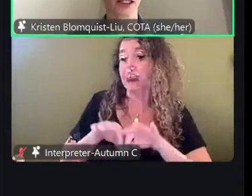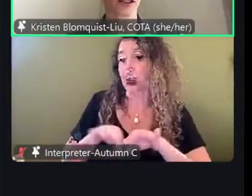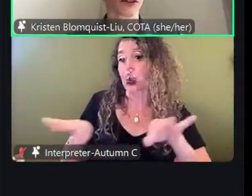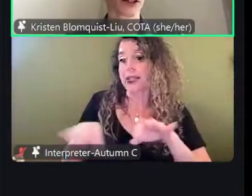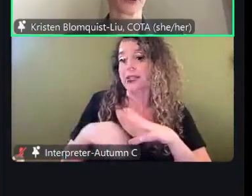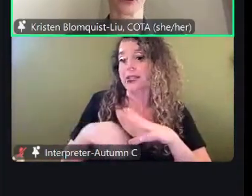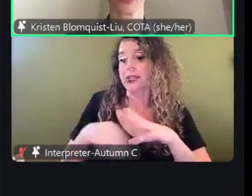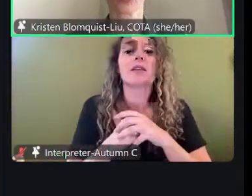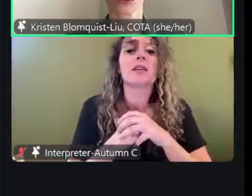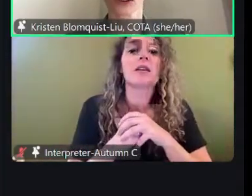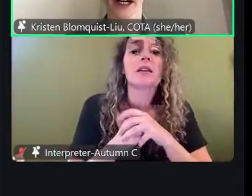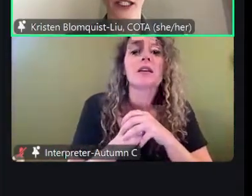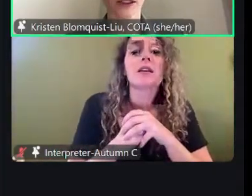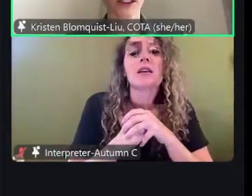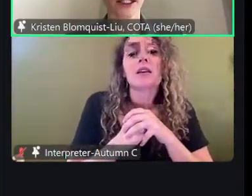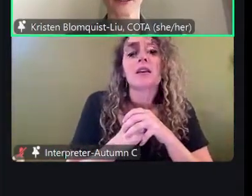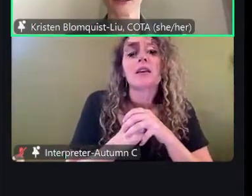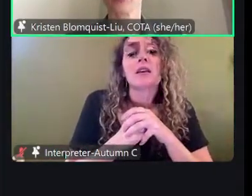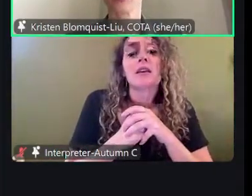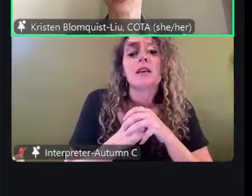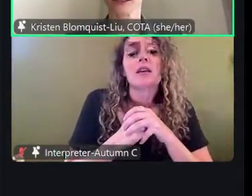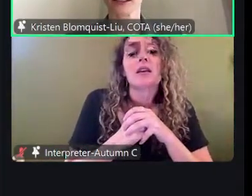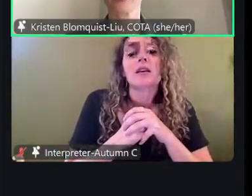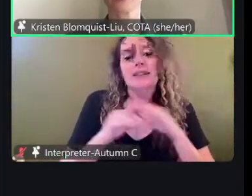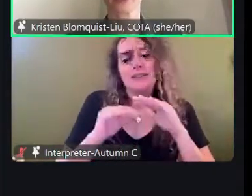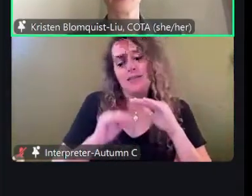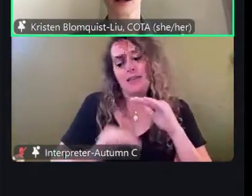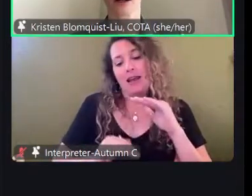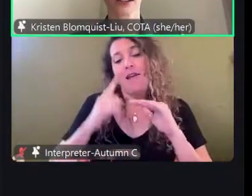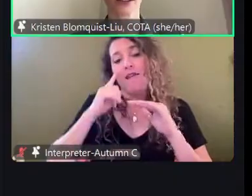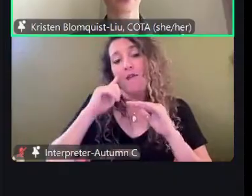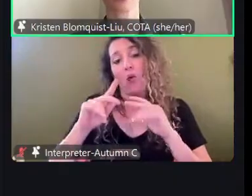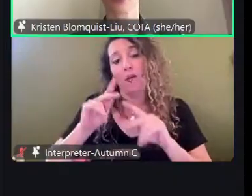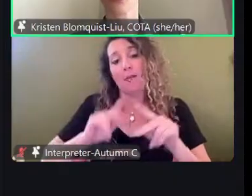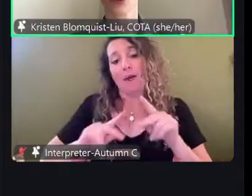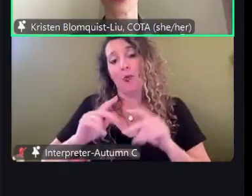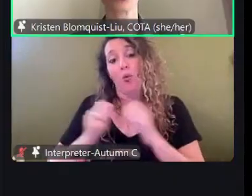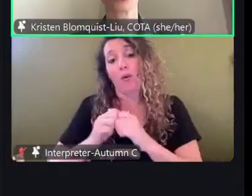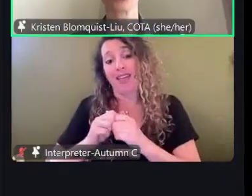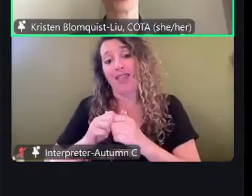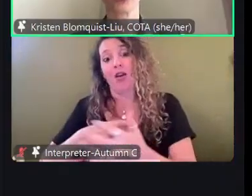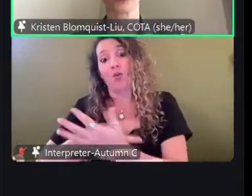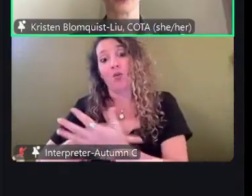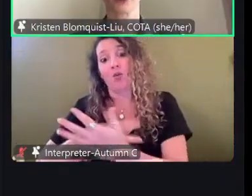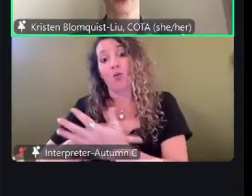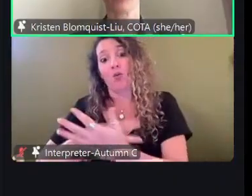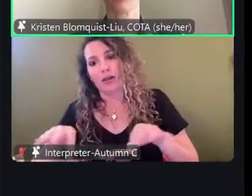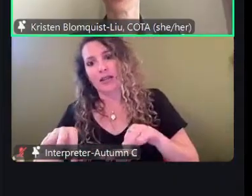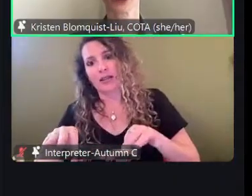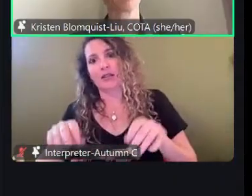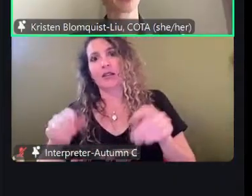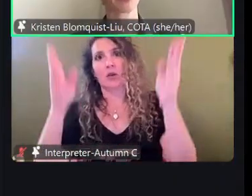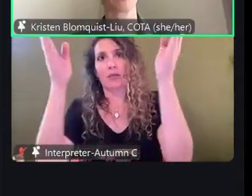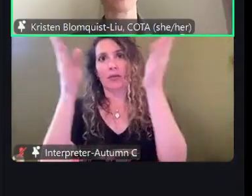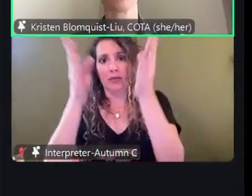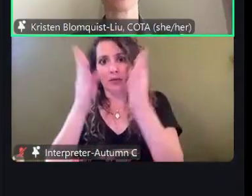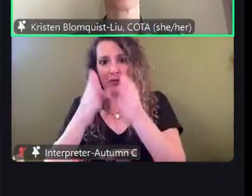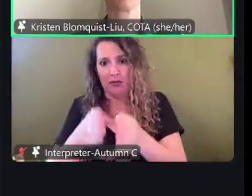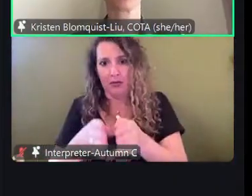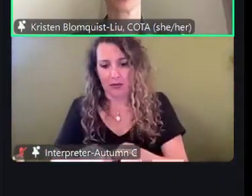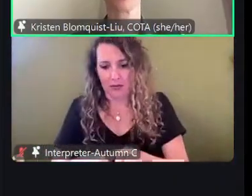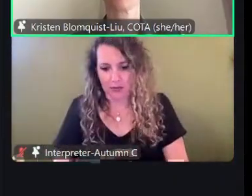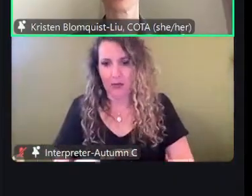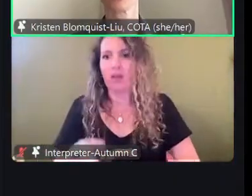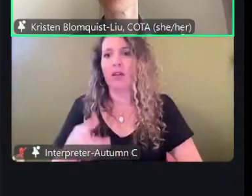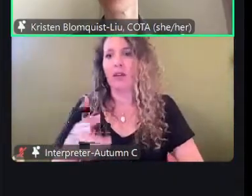even less for those with graduate degrees. And you can see that funneling go on to 3%,